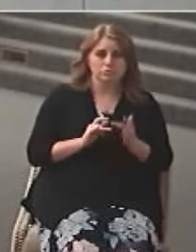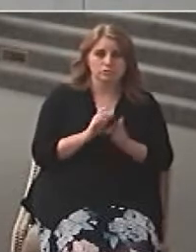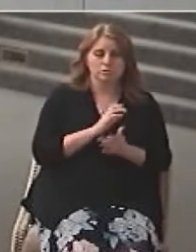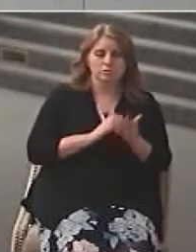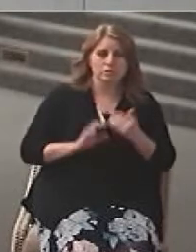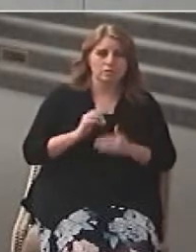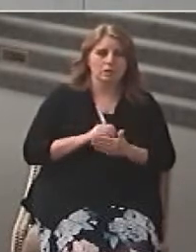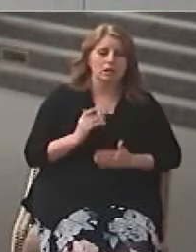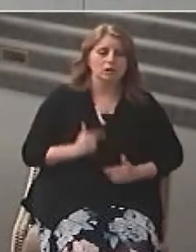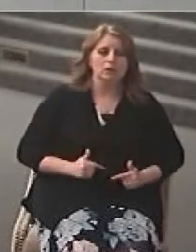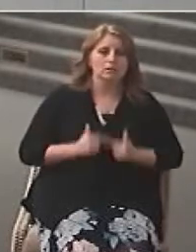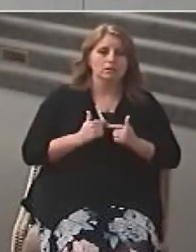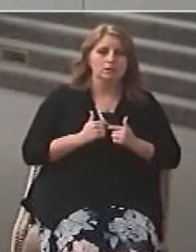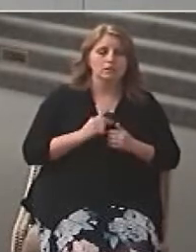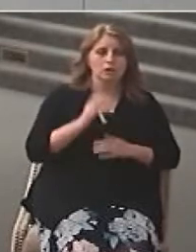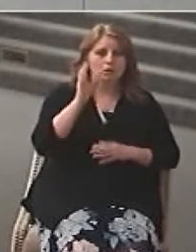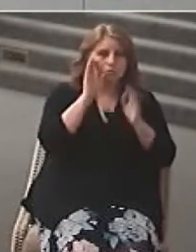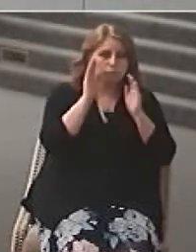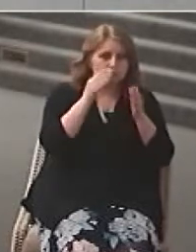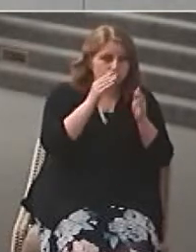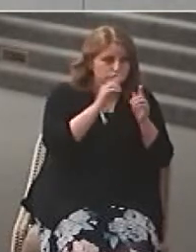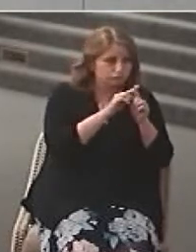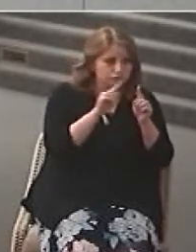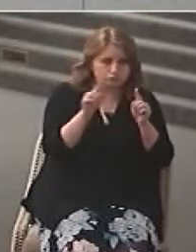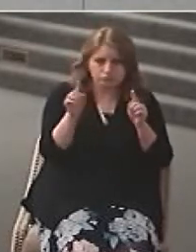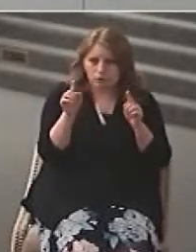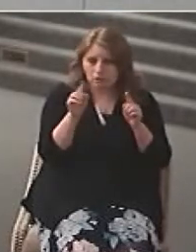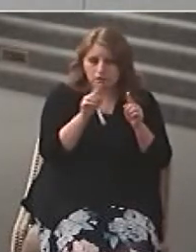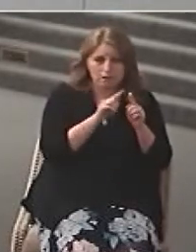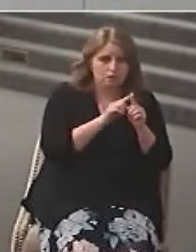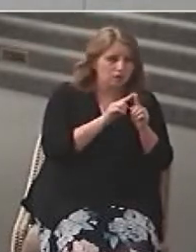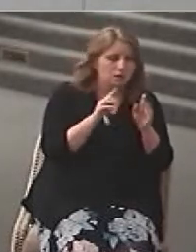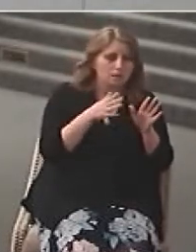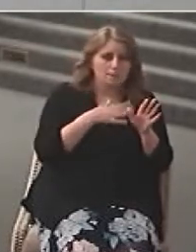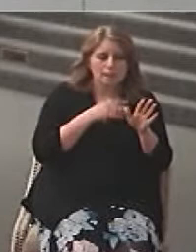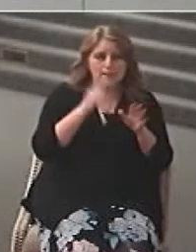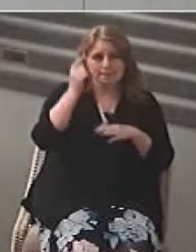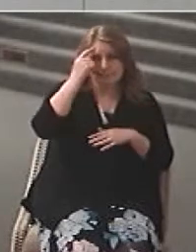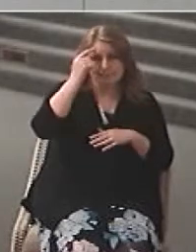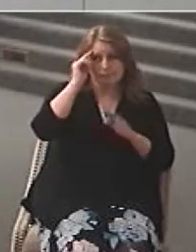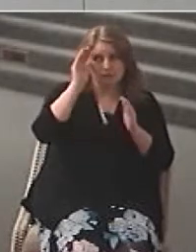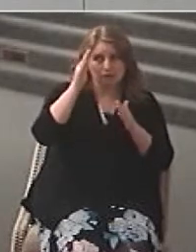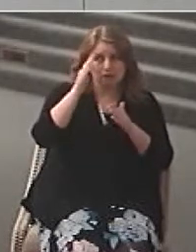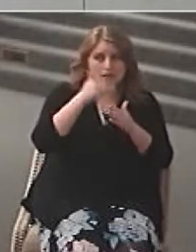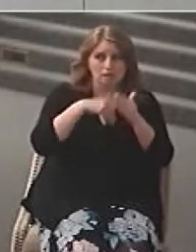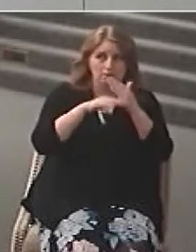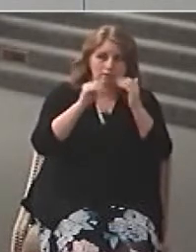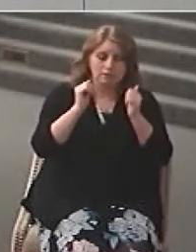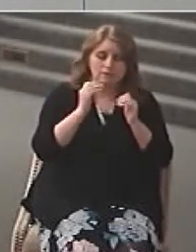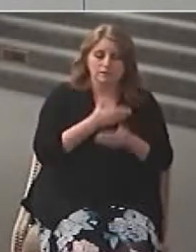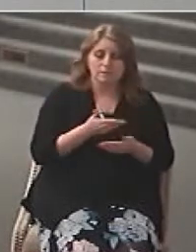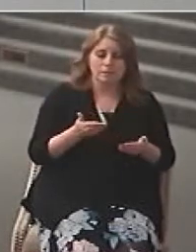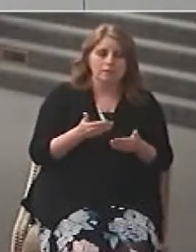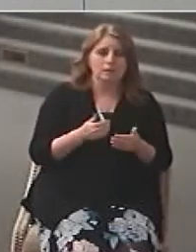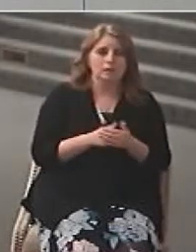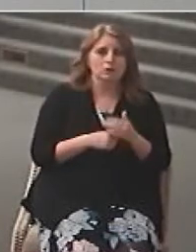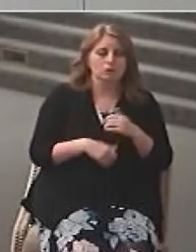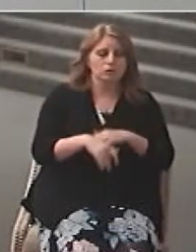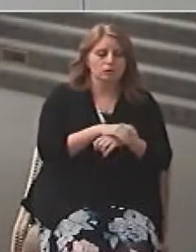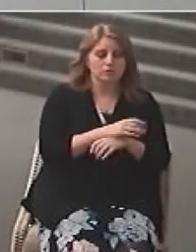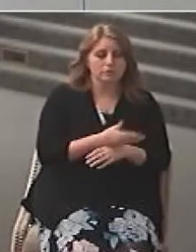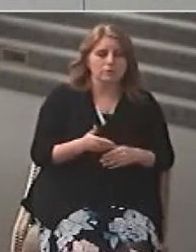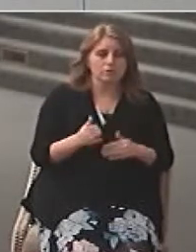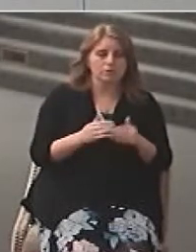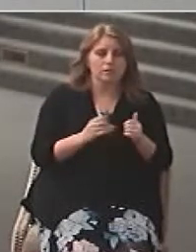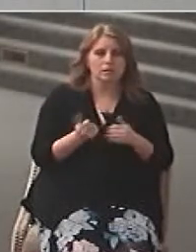lives, and we'll lose our focus and we'll get our eye off the goal and we'll put our mind on heavenly things and our focus, our goal on earthly things rather